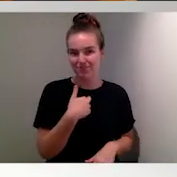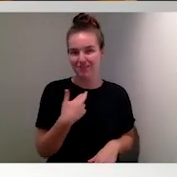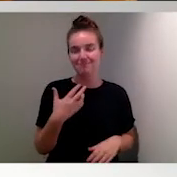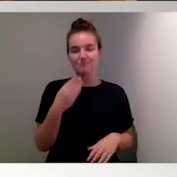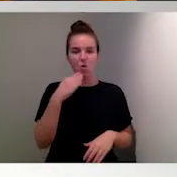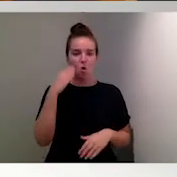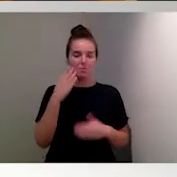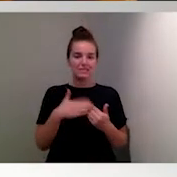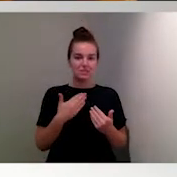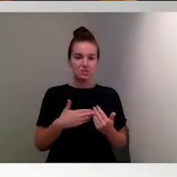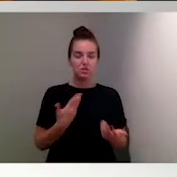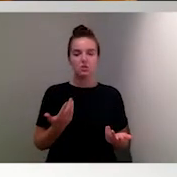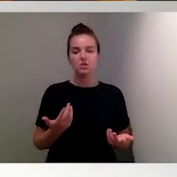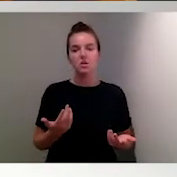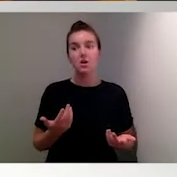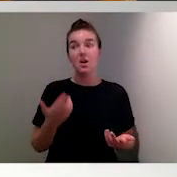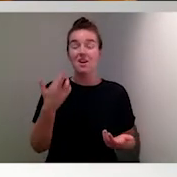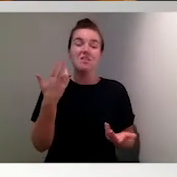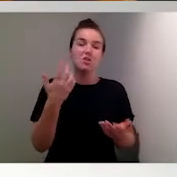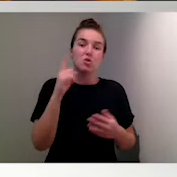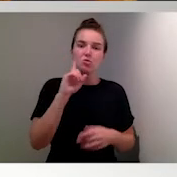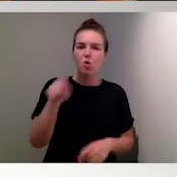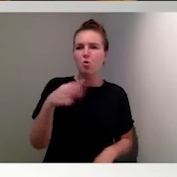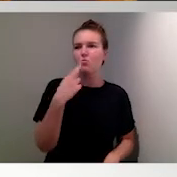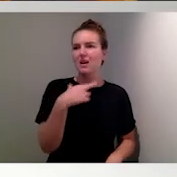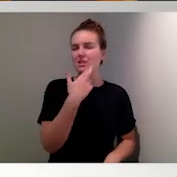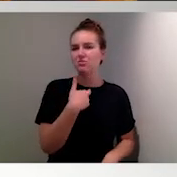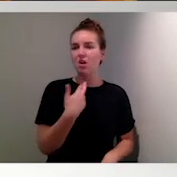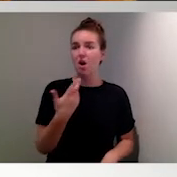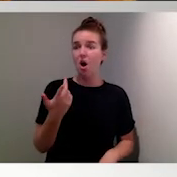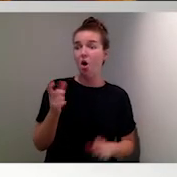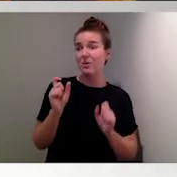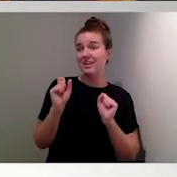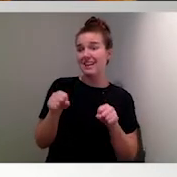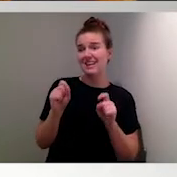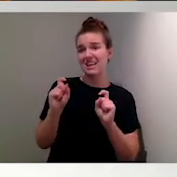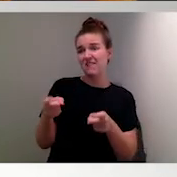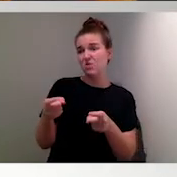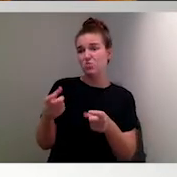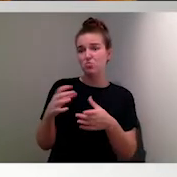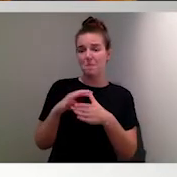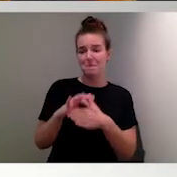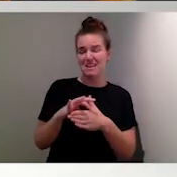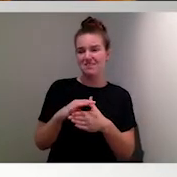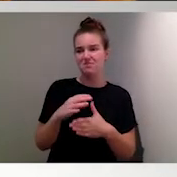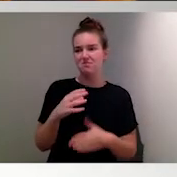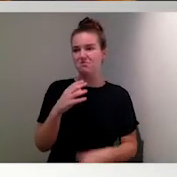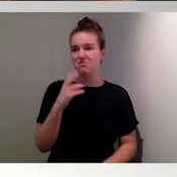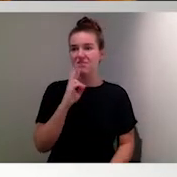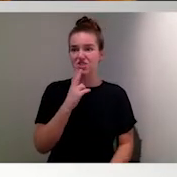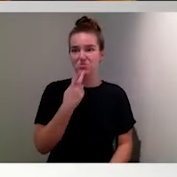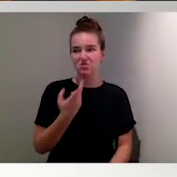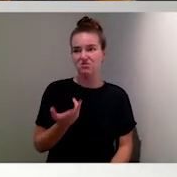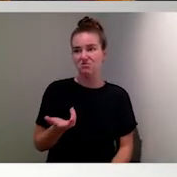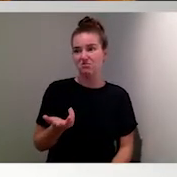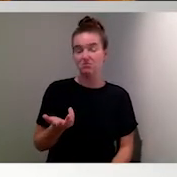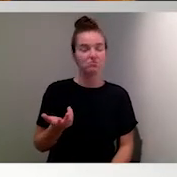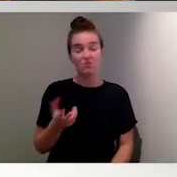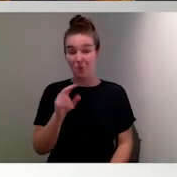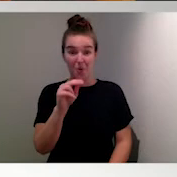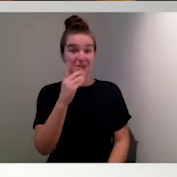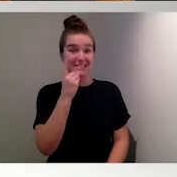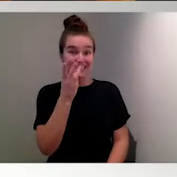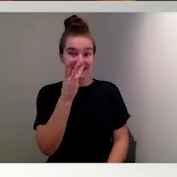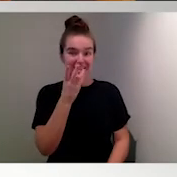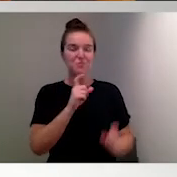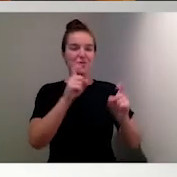piece of meat and some bland vegetables. Not at Disney. They give you fully flavorful food. It's terrific. So